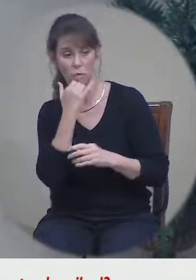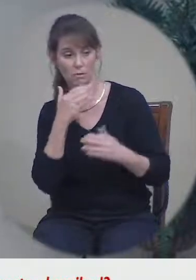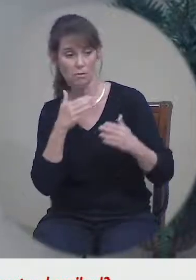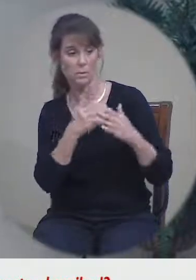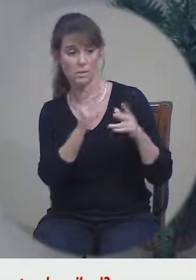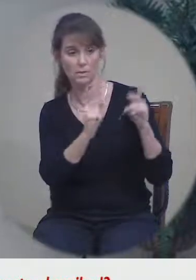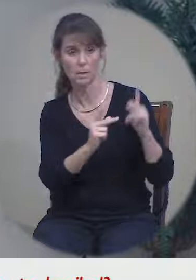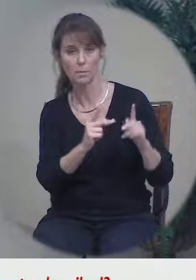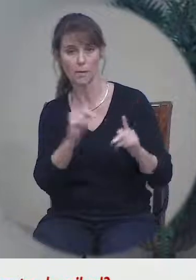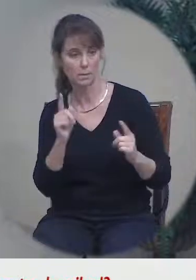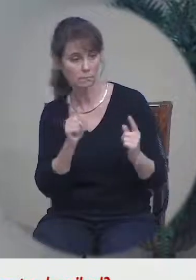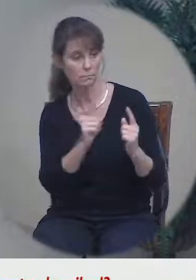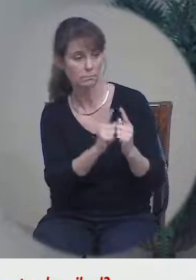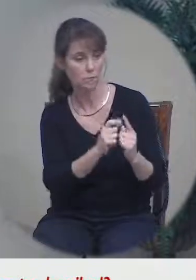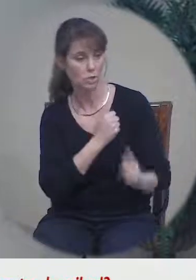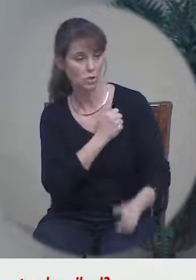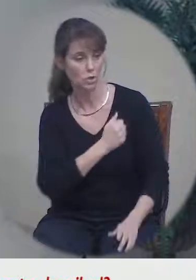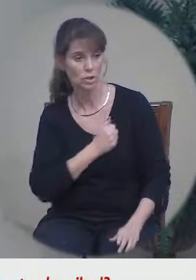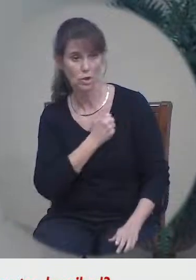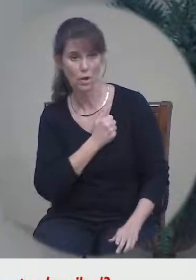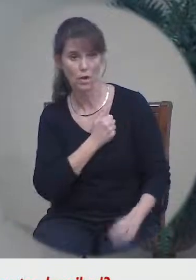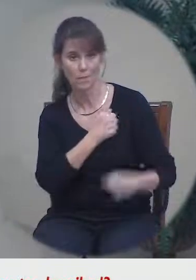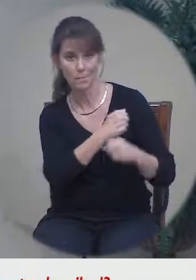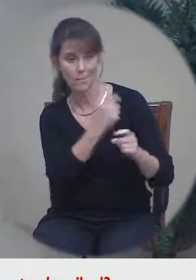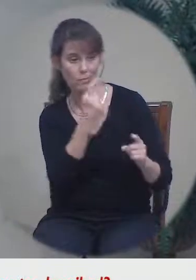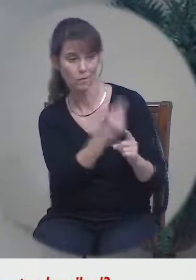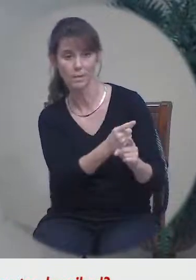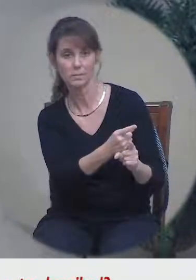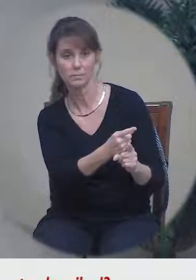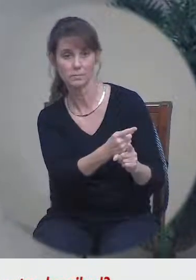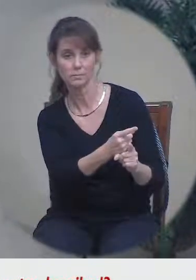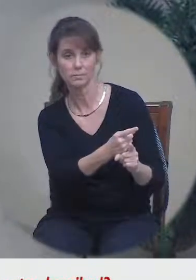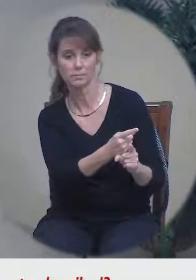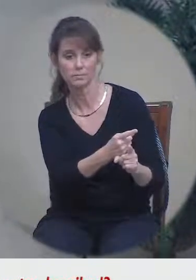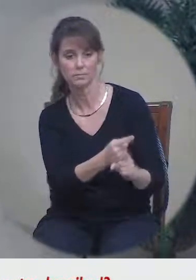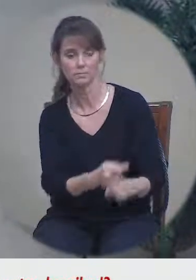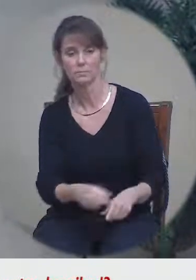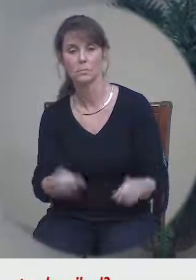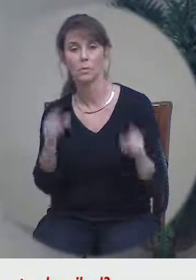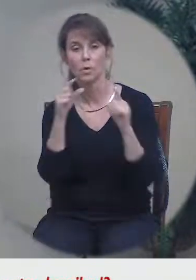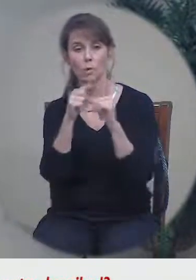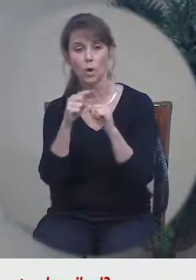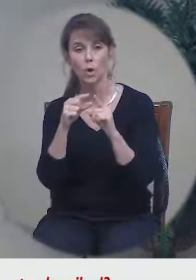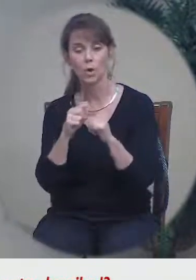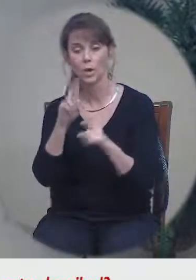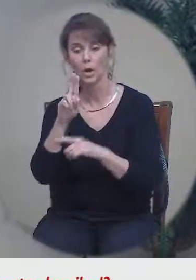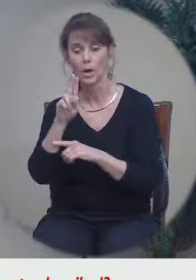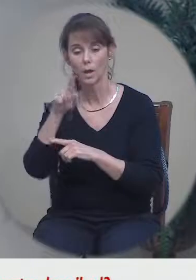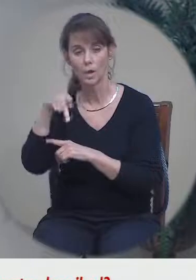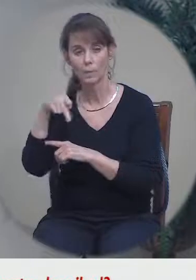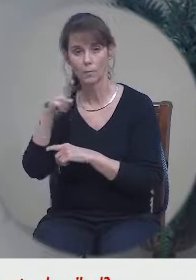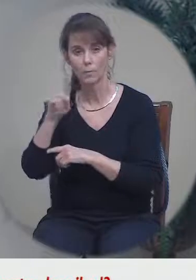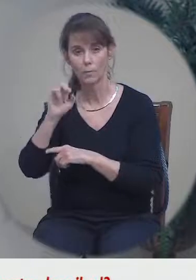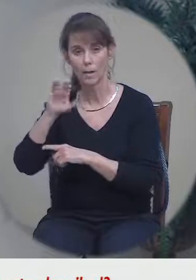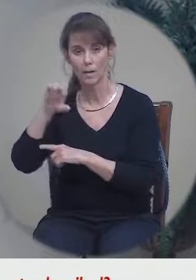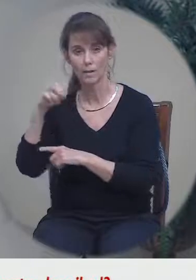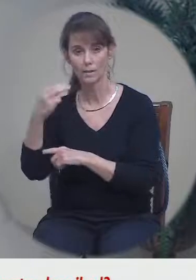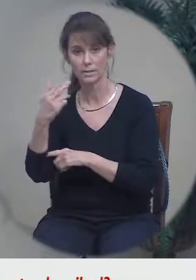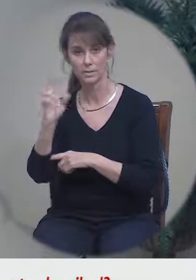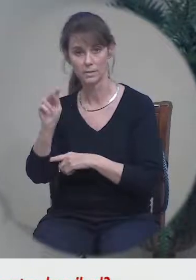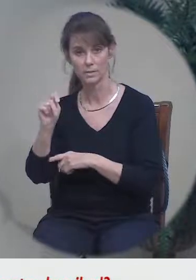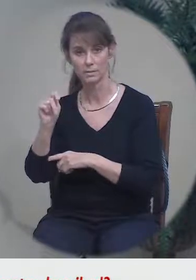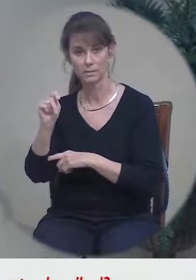upright? What does it mean that he's upright? I mean, so he's blameless and he's upright.